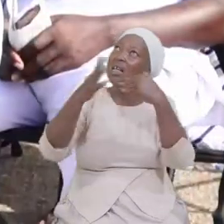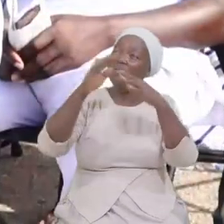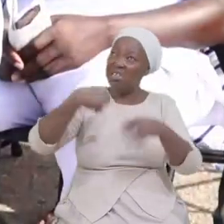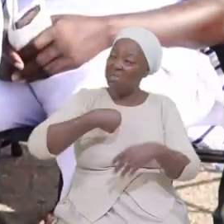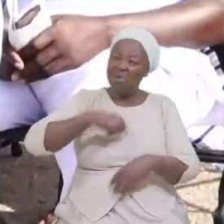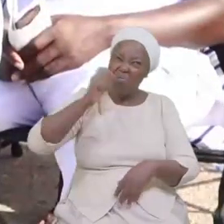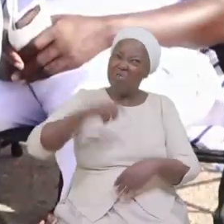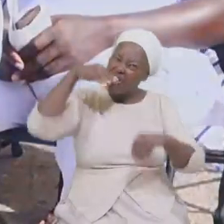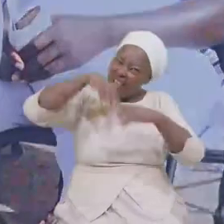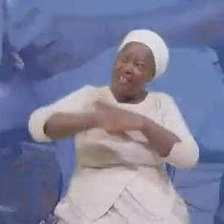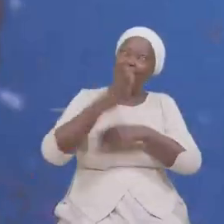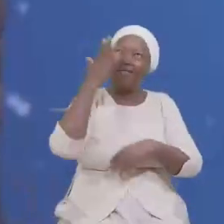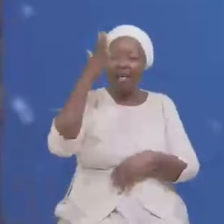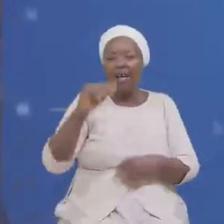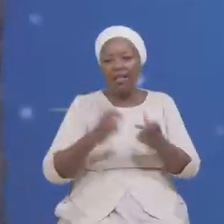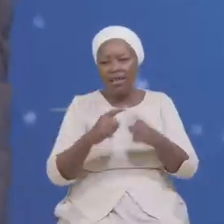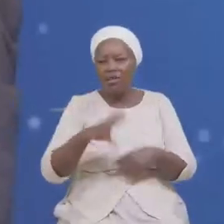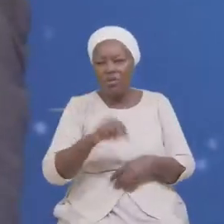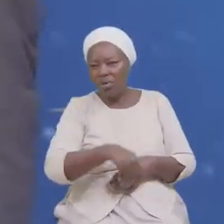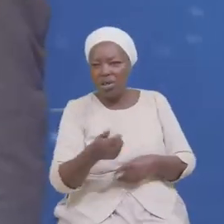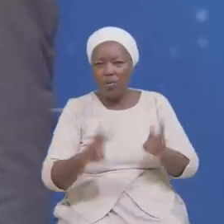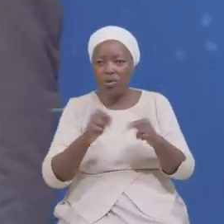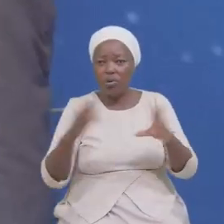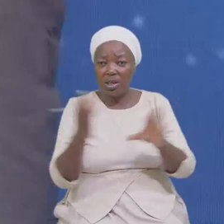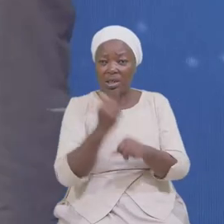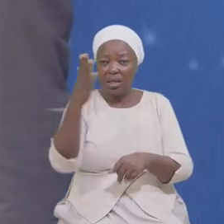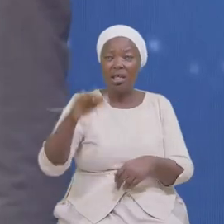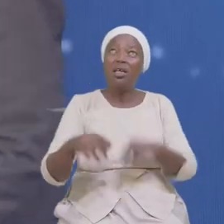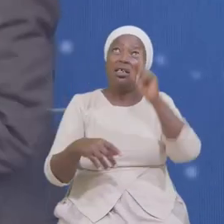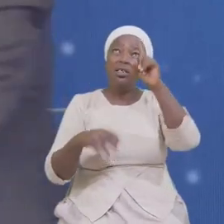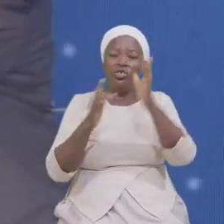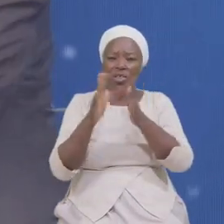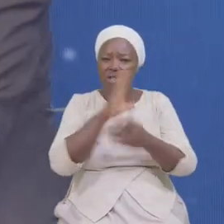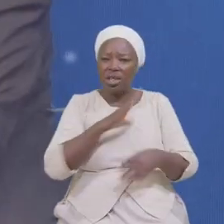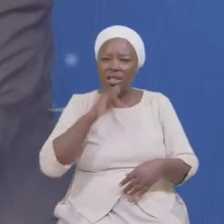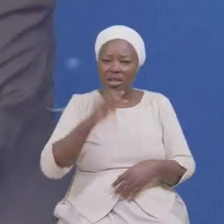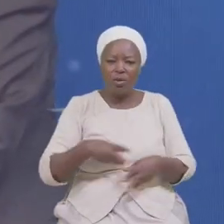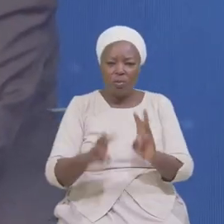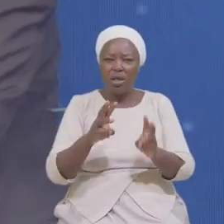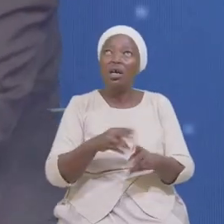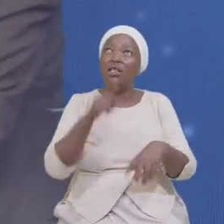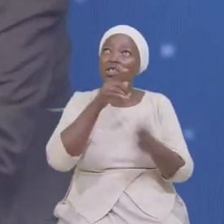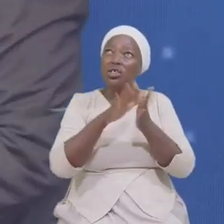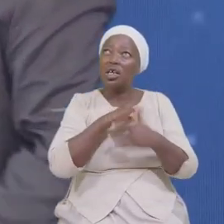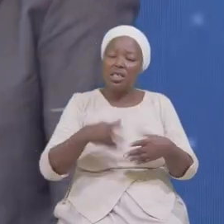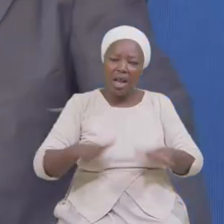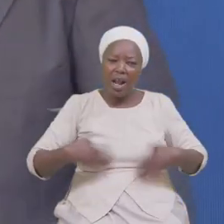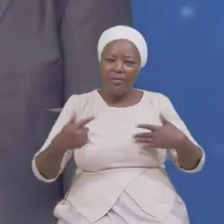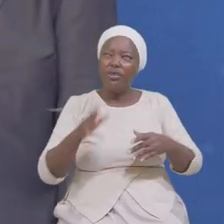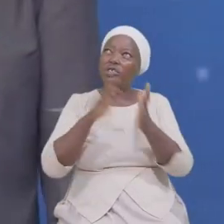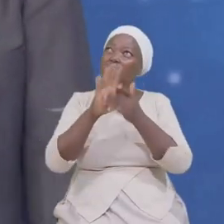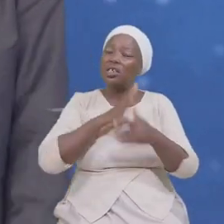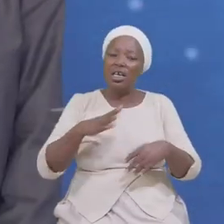there, and there's no other way to get there. He is the way, and he is the life, and he is the one that leads us to